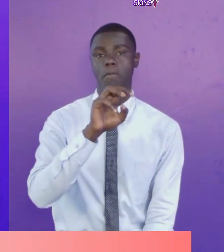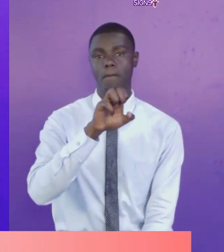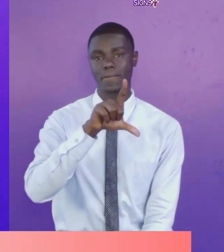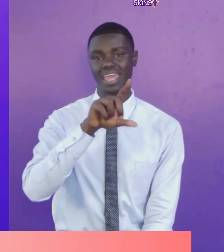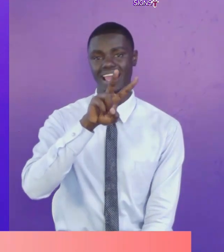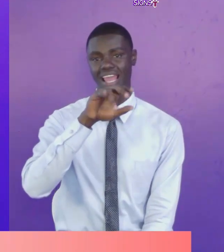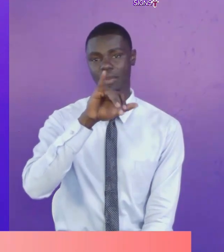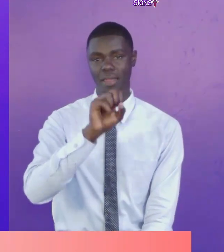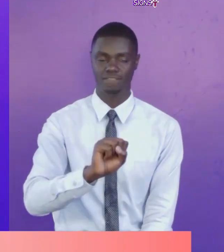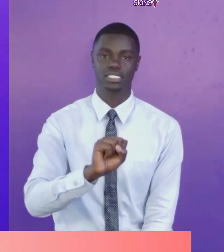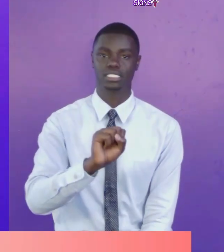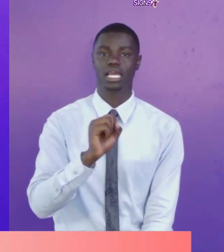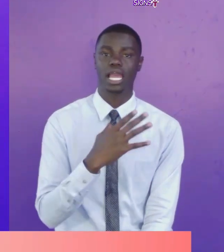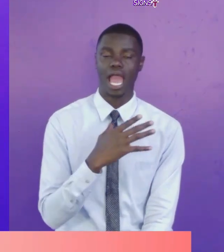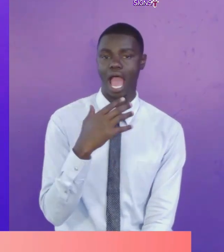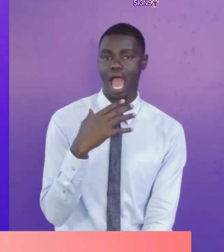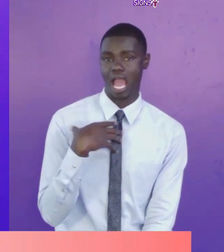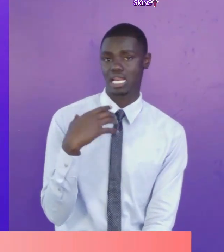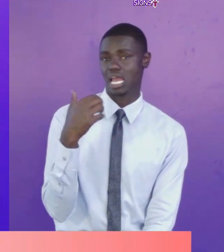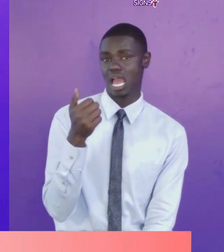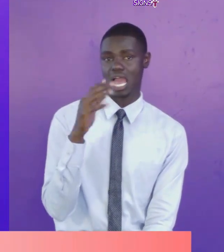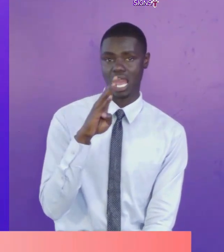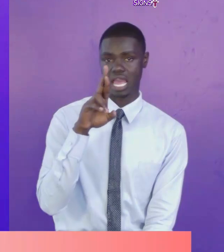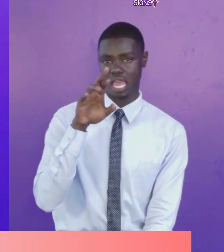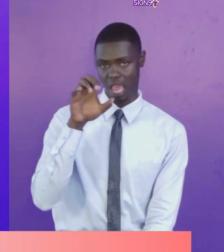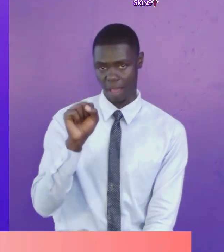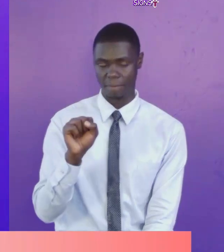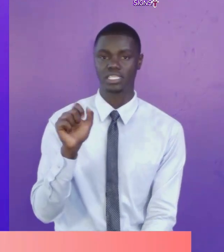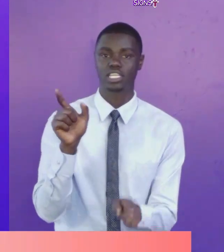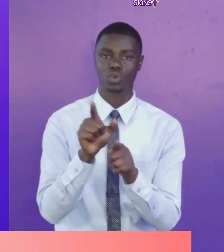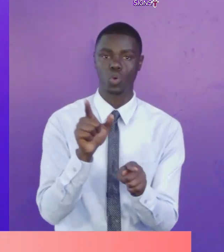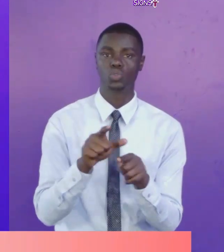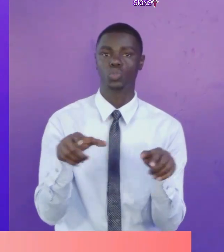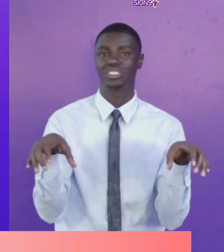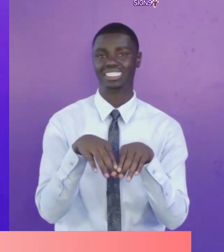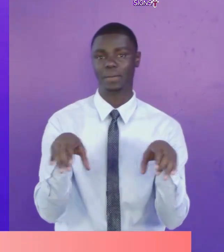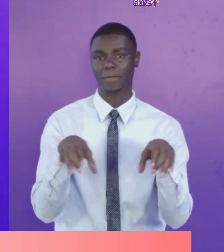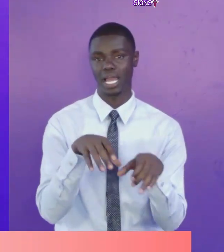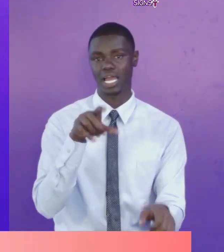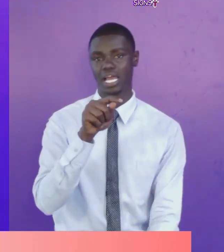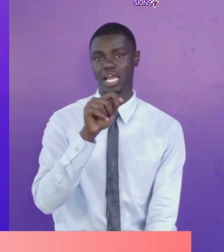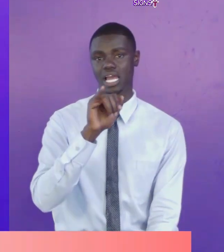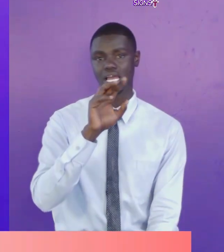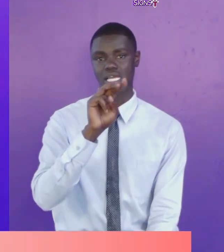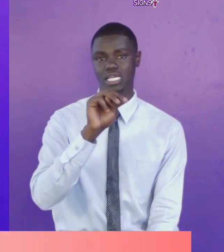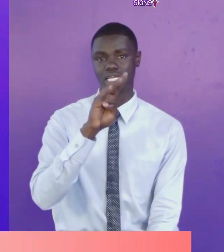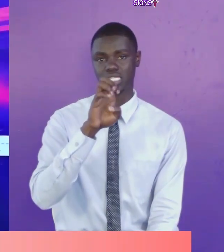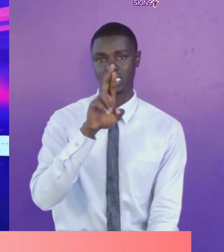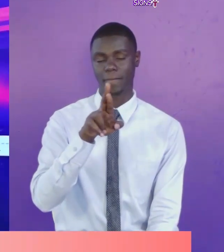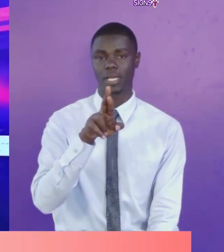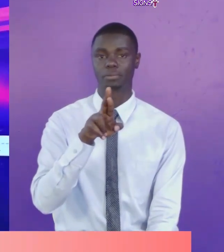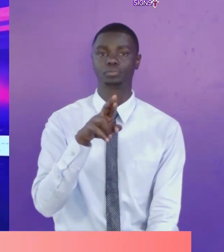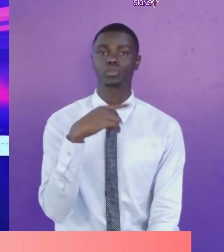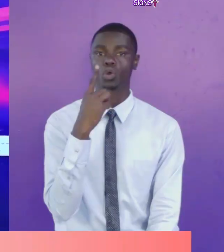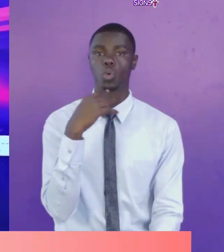Abres. And Timber. Quinten Timber, the brother to Jurien Timber, who